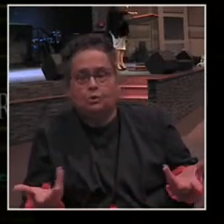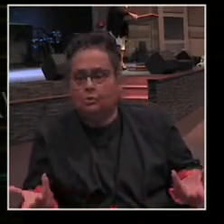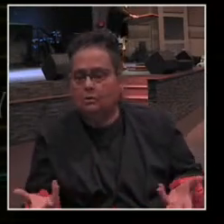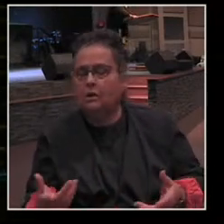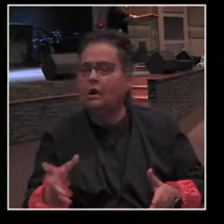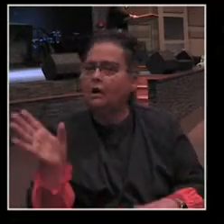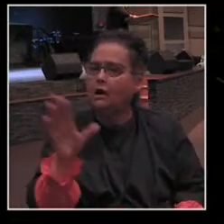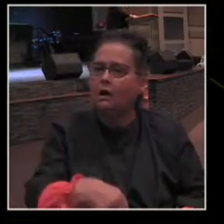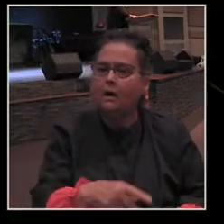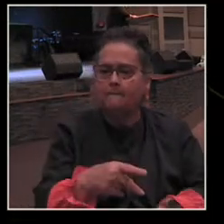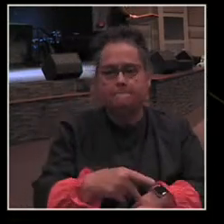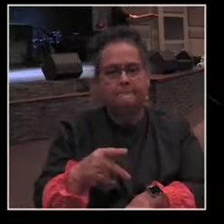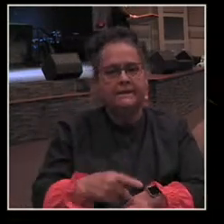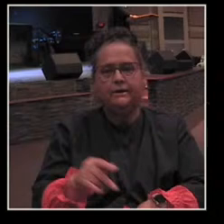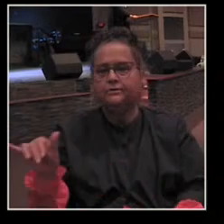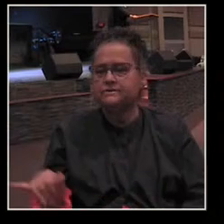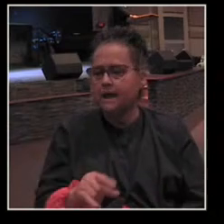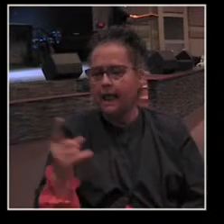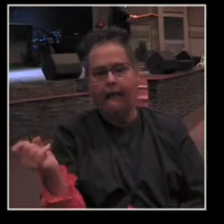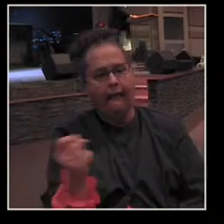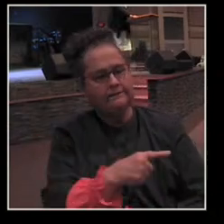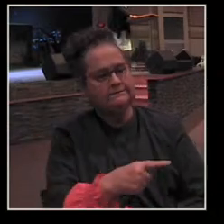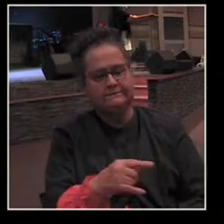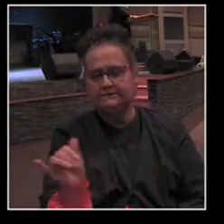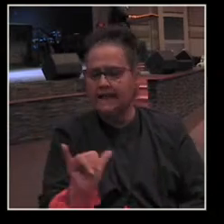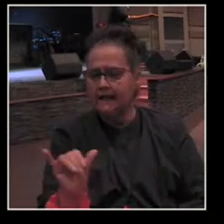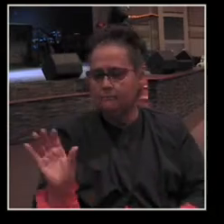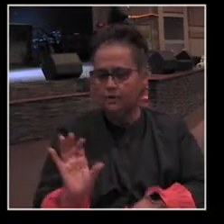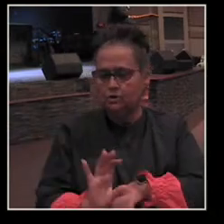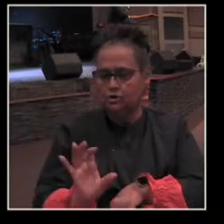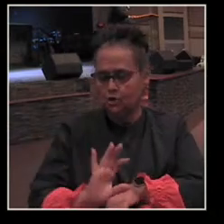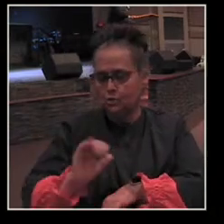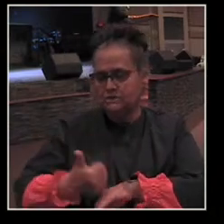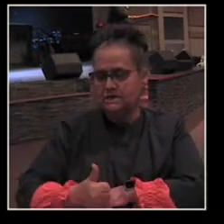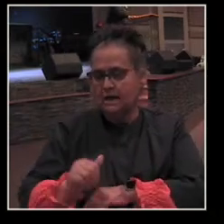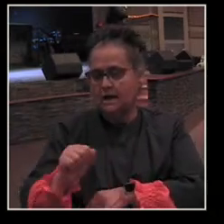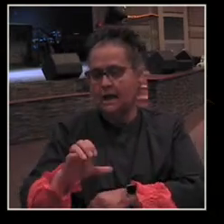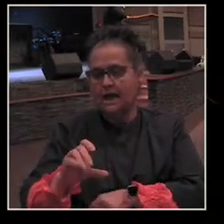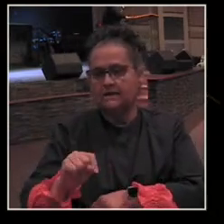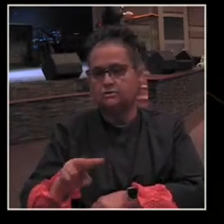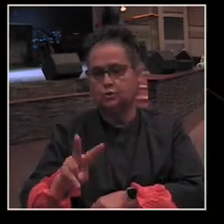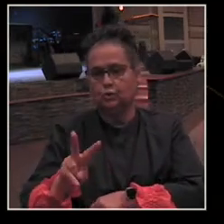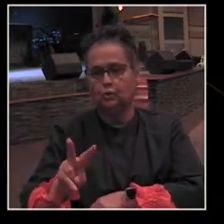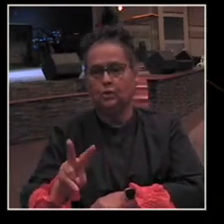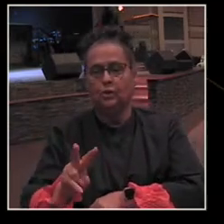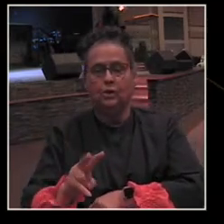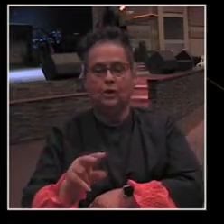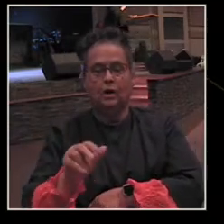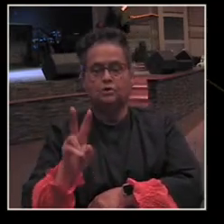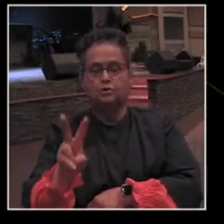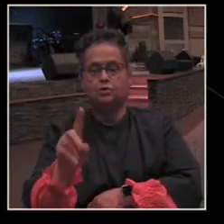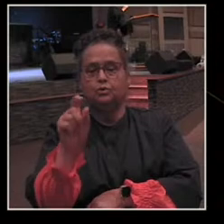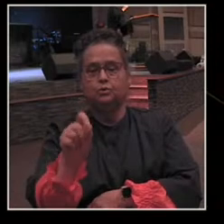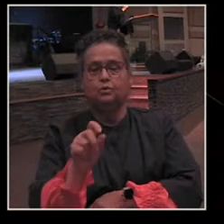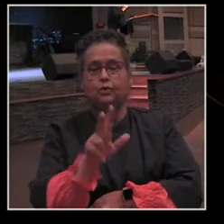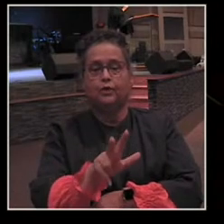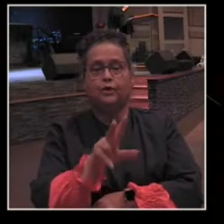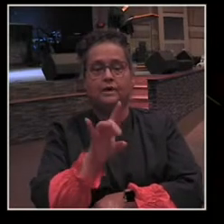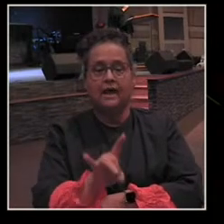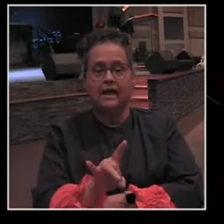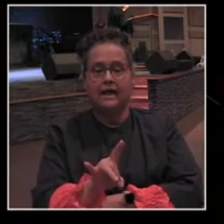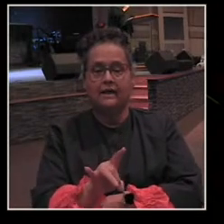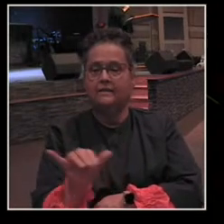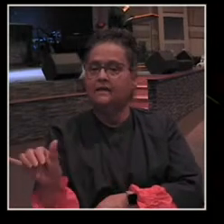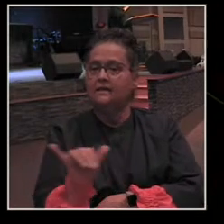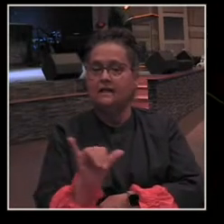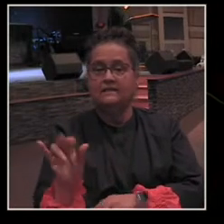guess what? Peter had the same question asked to him when the church was formed in Acts chapter 2. And in Acts chapter 2, verse 38, the